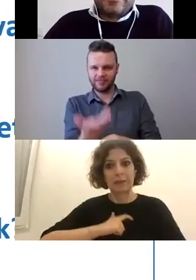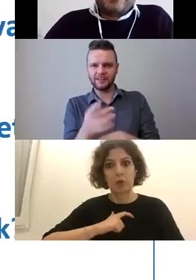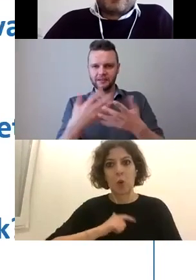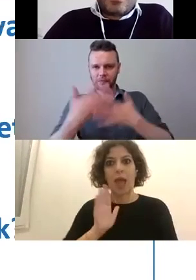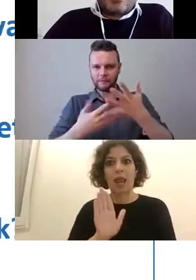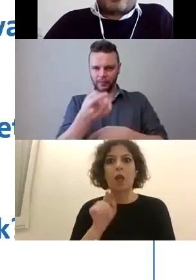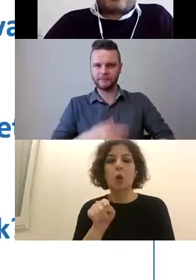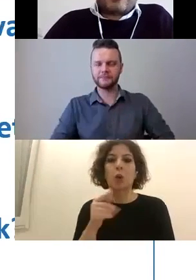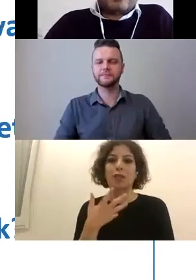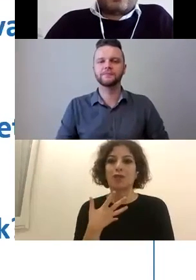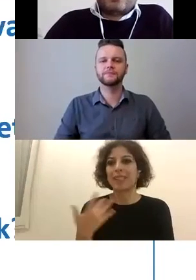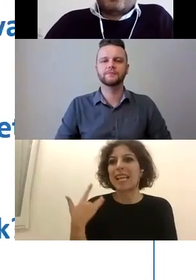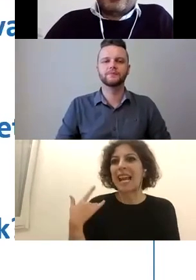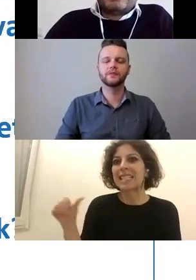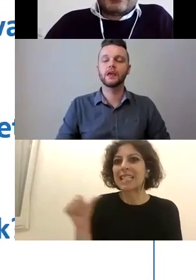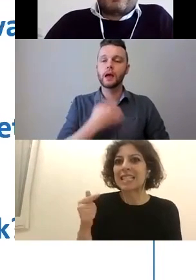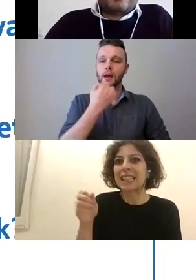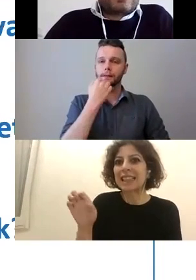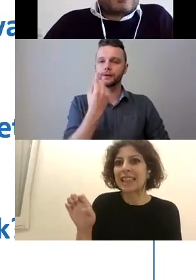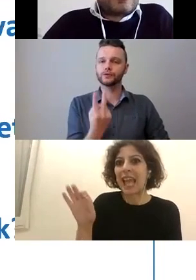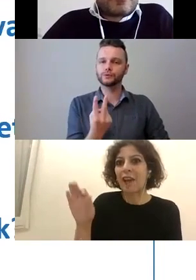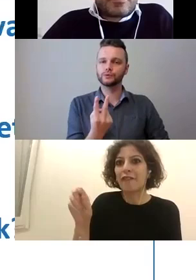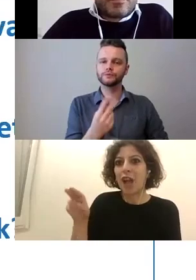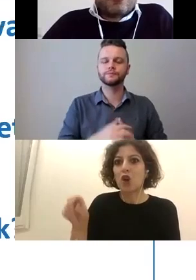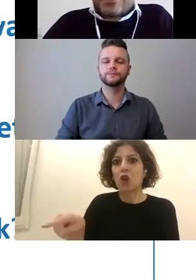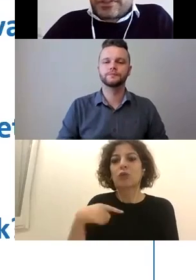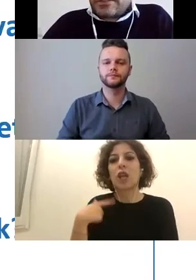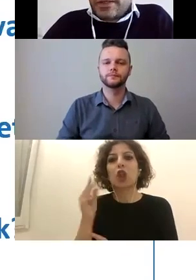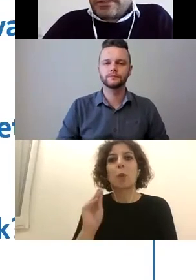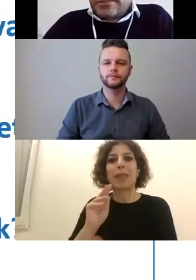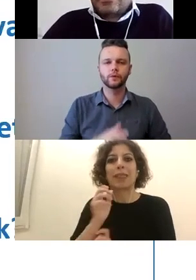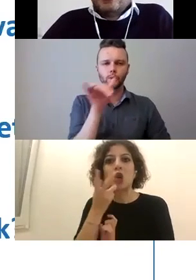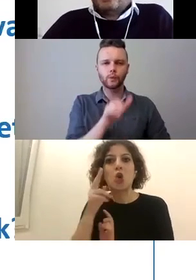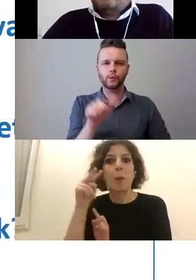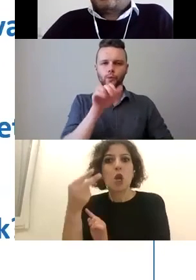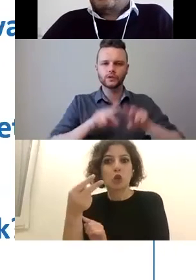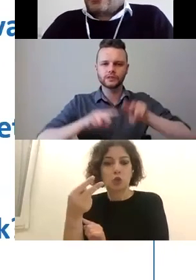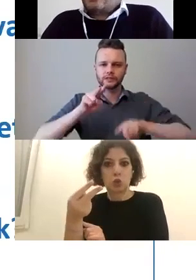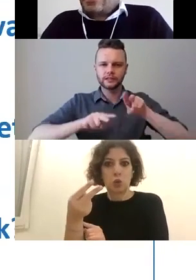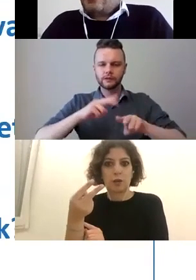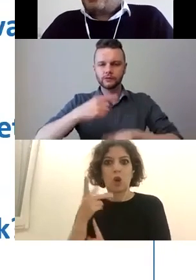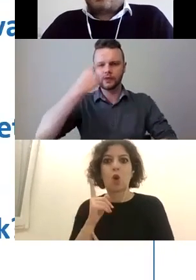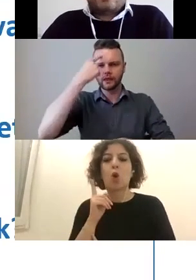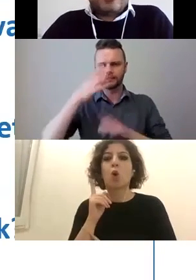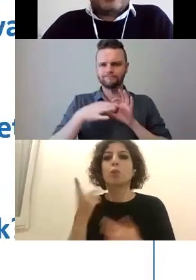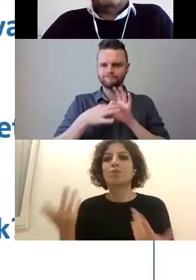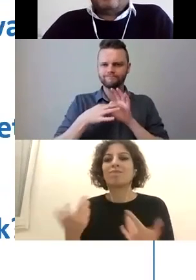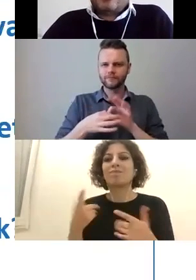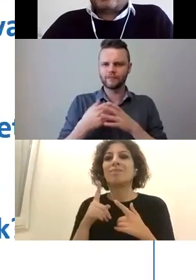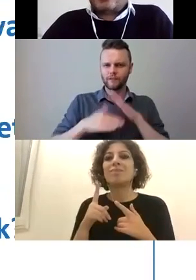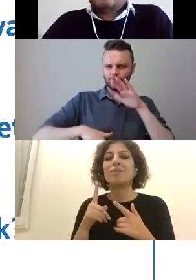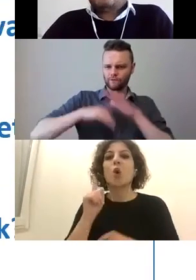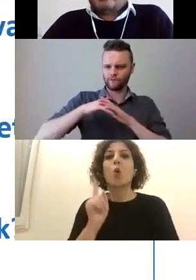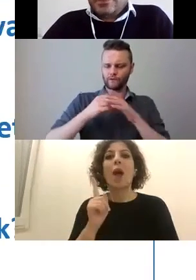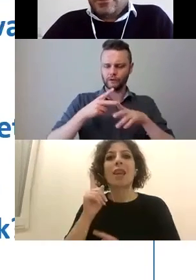Stefano. Question number 2 is, which assessment can be considered relevant to complete an